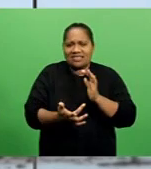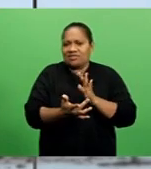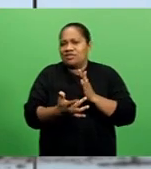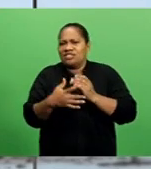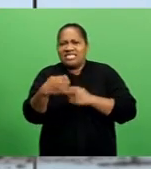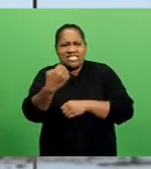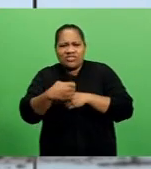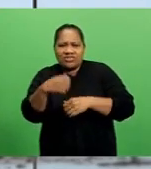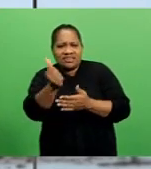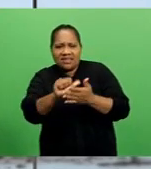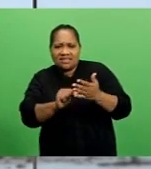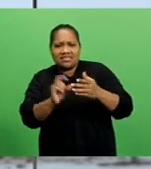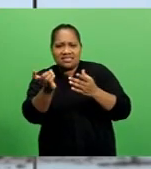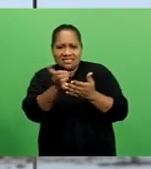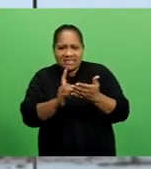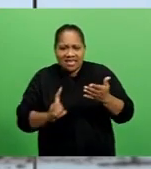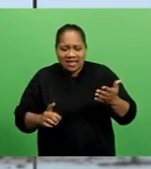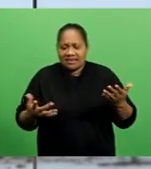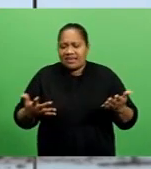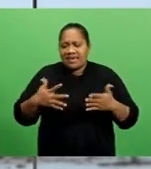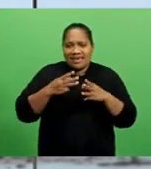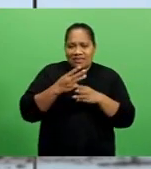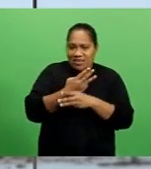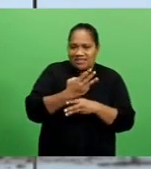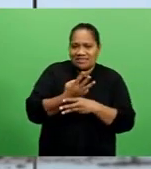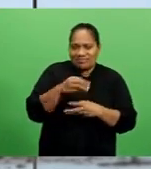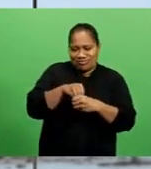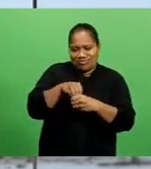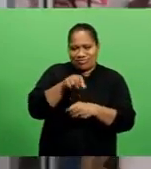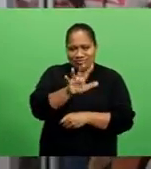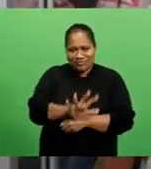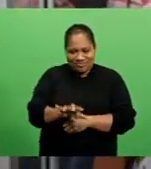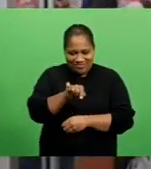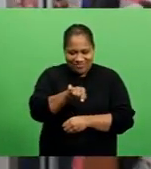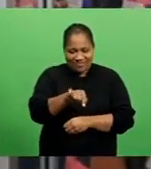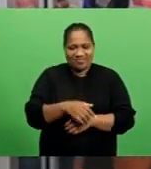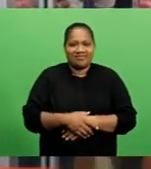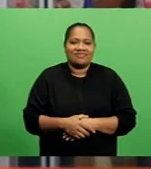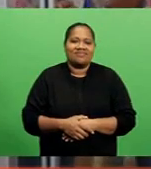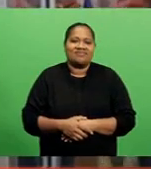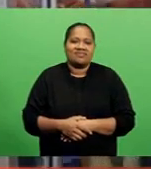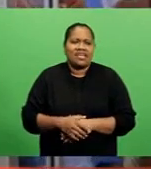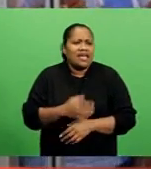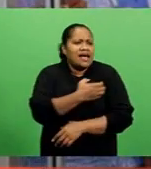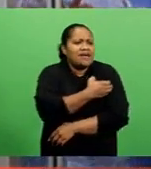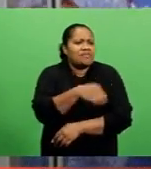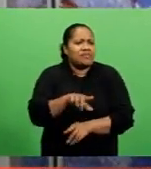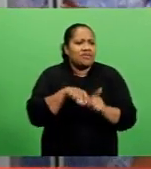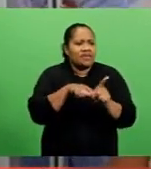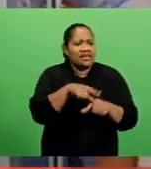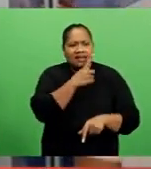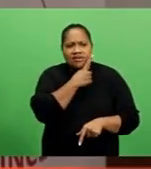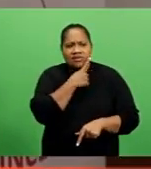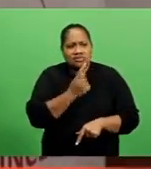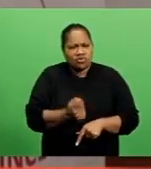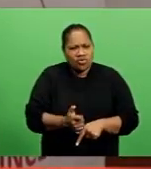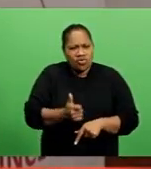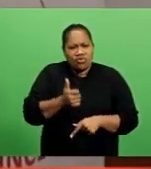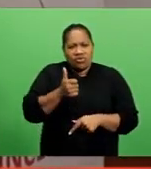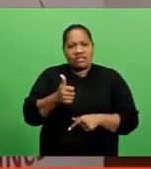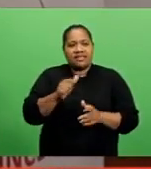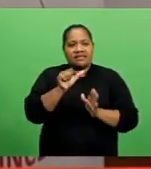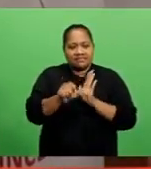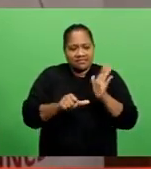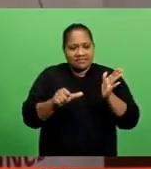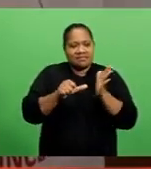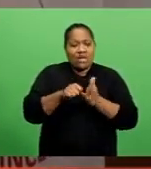arts and design, and mathematics. Kelly Vadala reports. Empowering young girls at an early age, the program will help